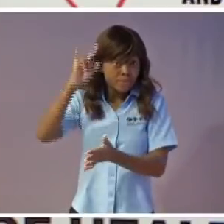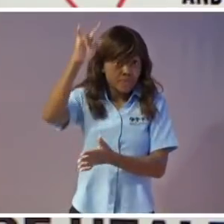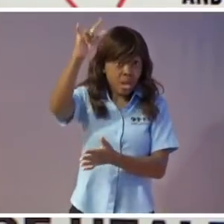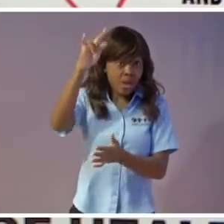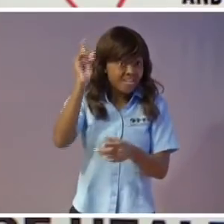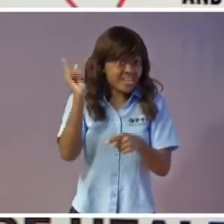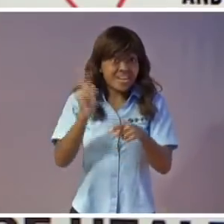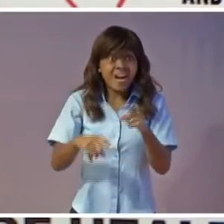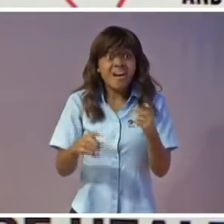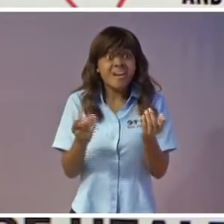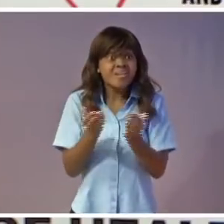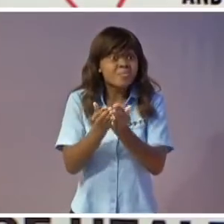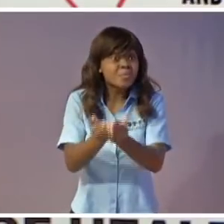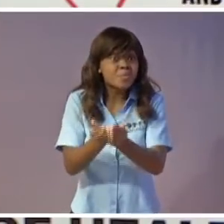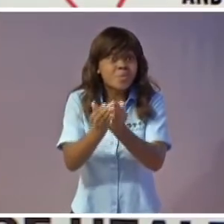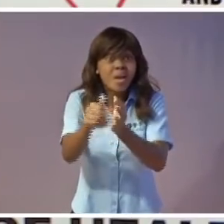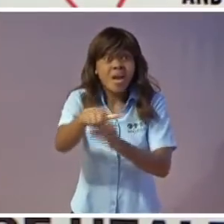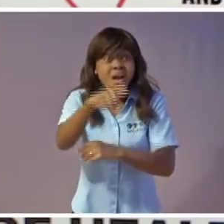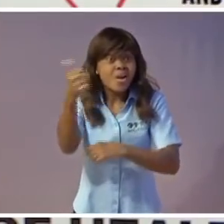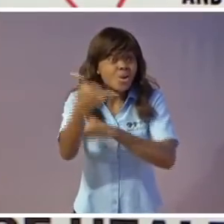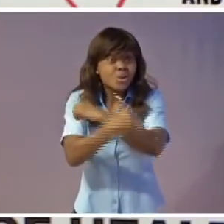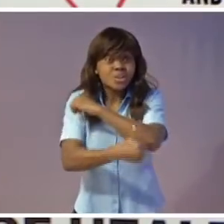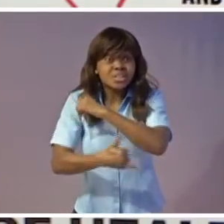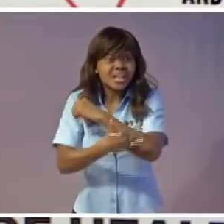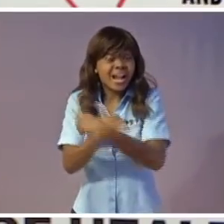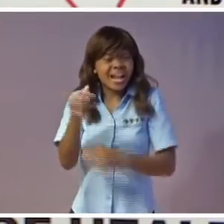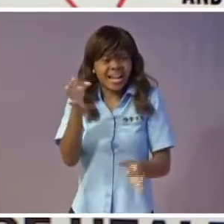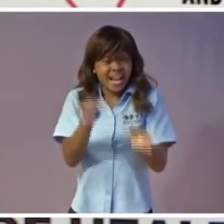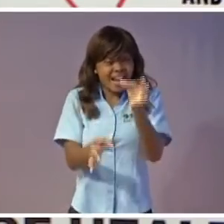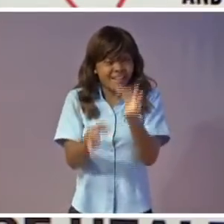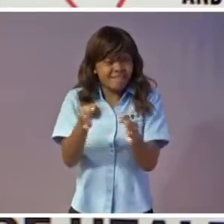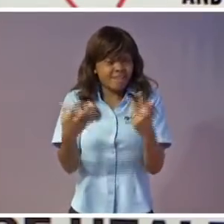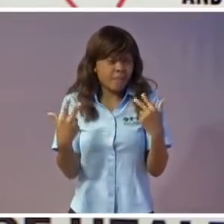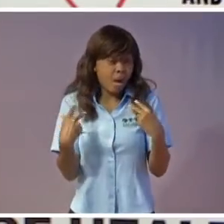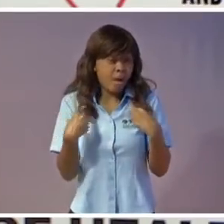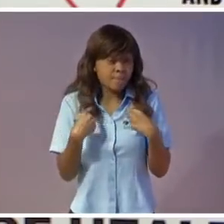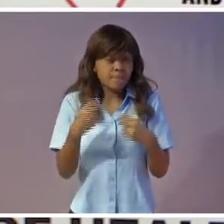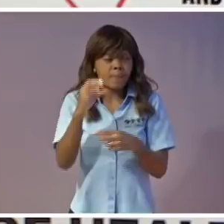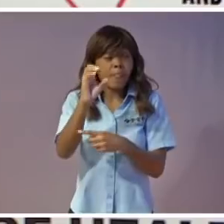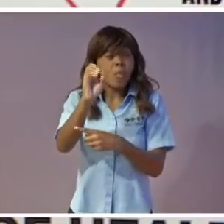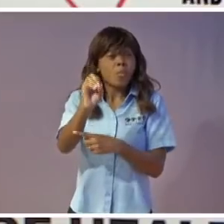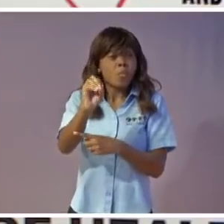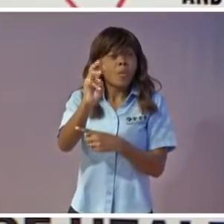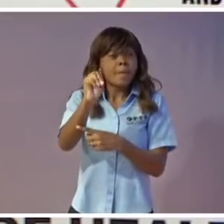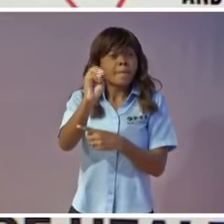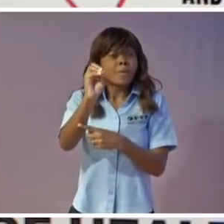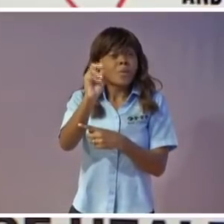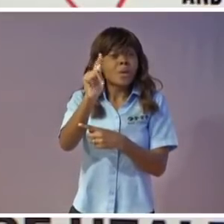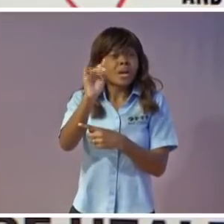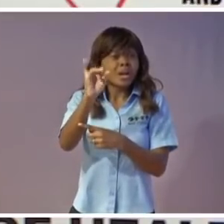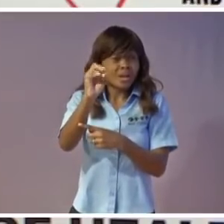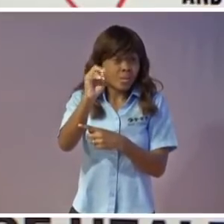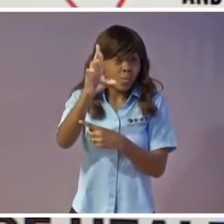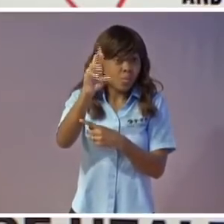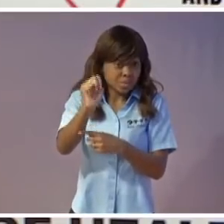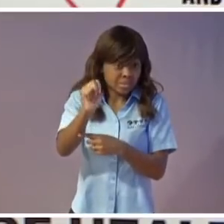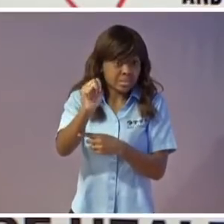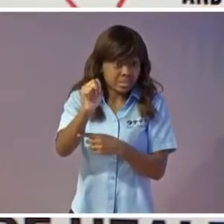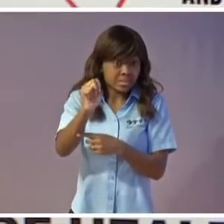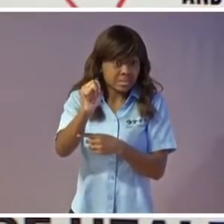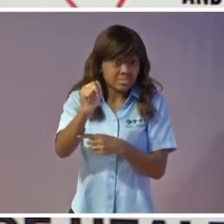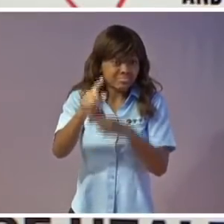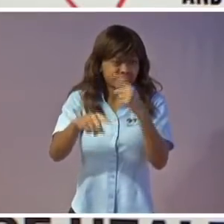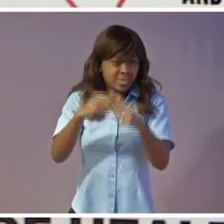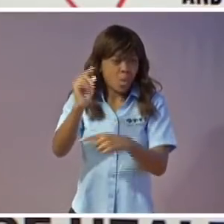world experience, it is doubling every 2 to 3 days and is becoming the dominant strain around the